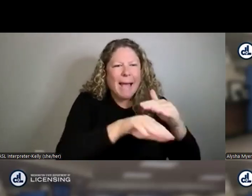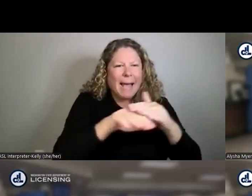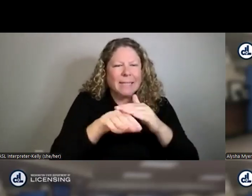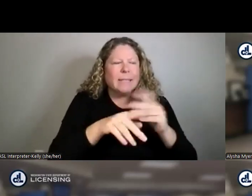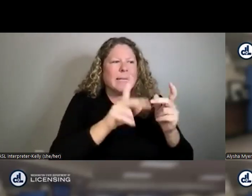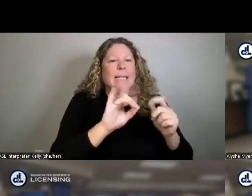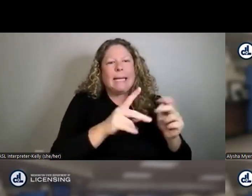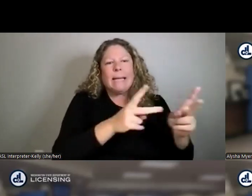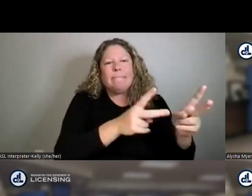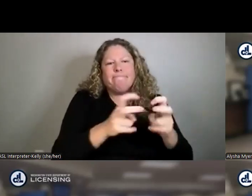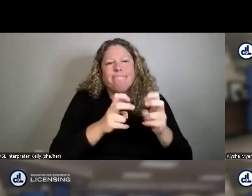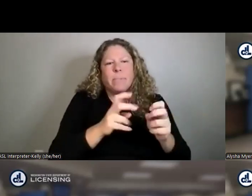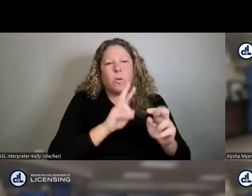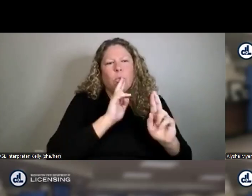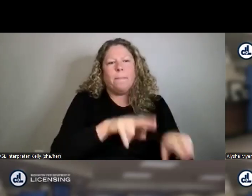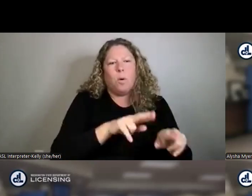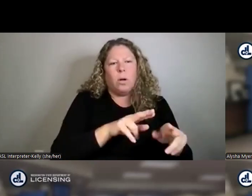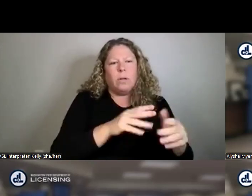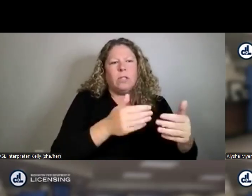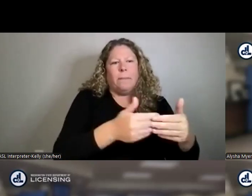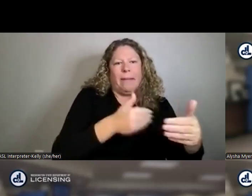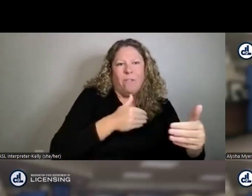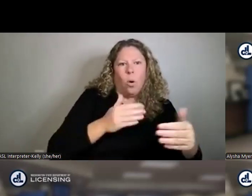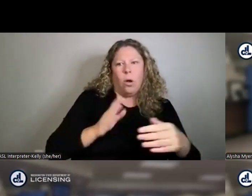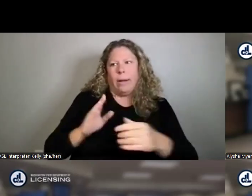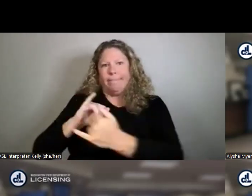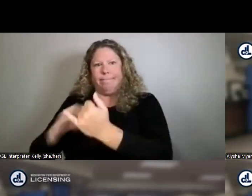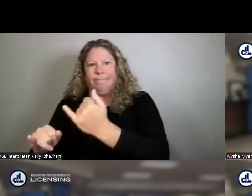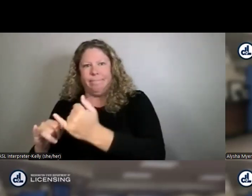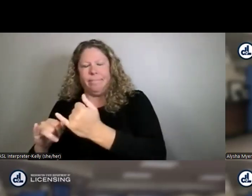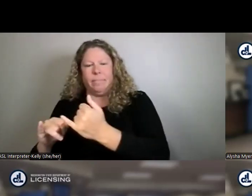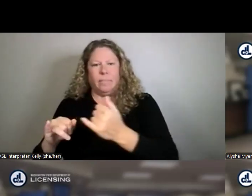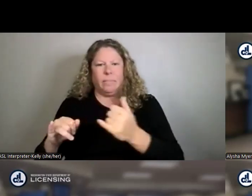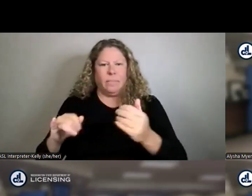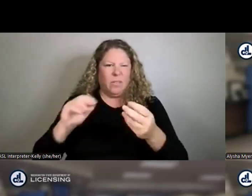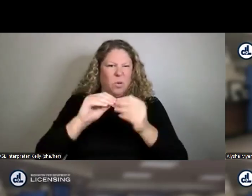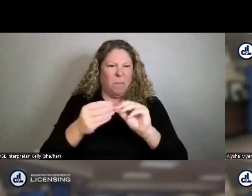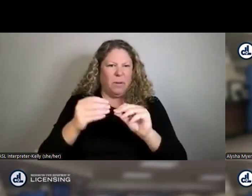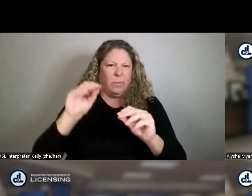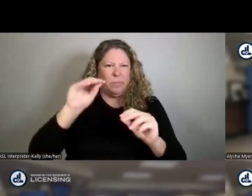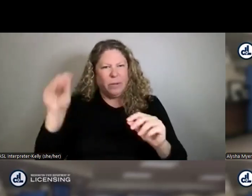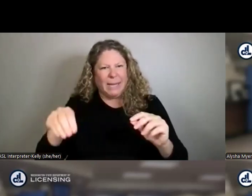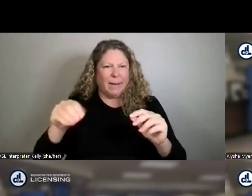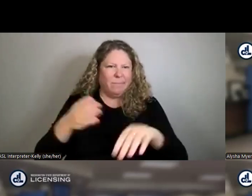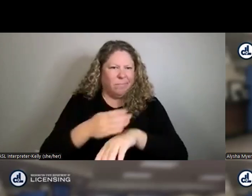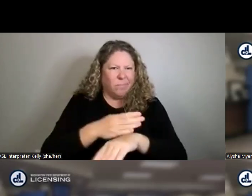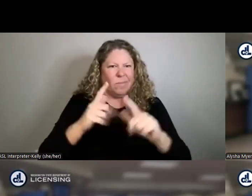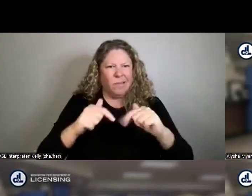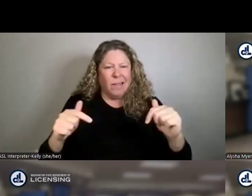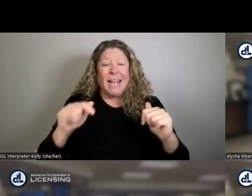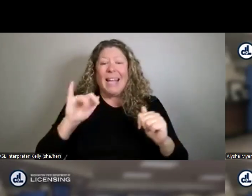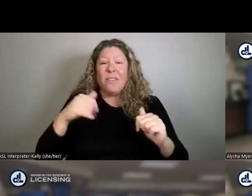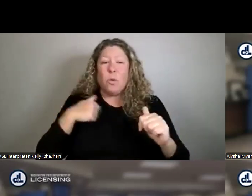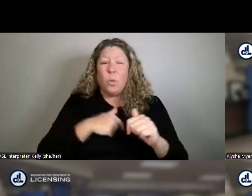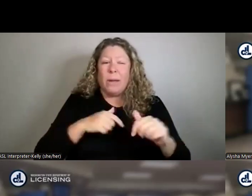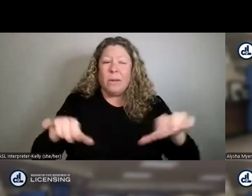some of those kind of before and after metrics. If we had the opportunity to redo this journey map again, I would say